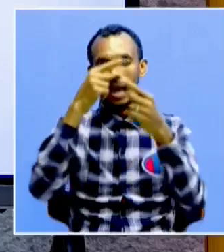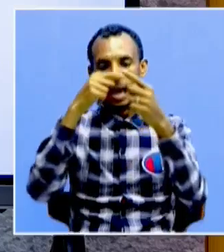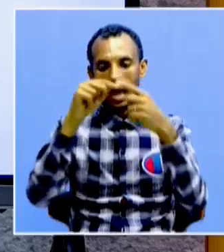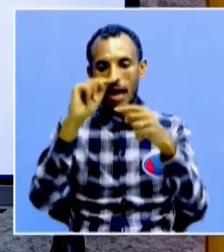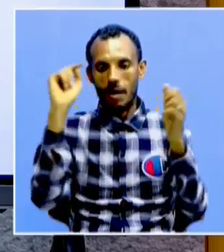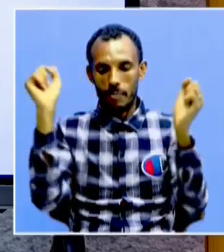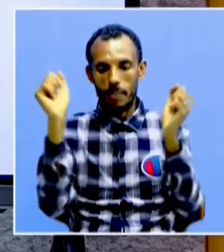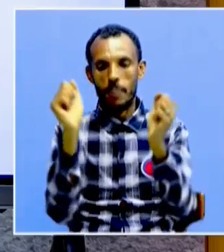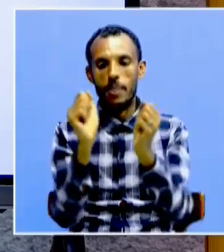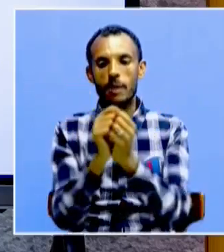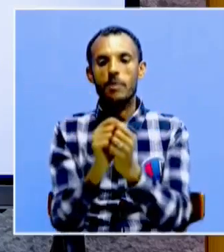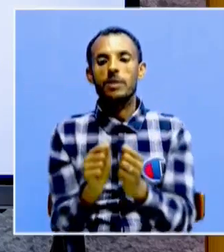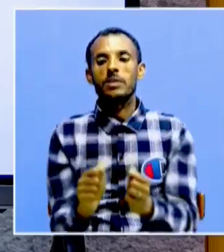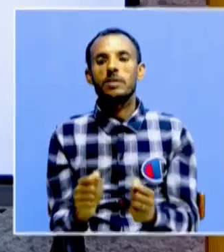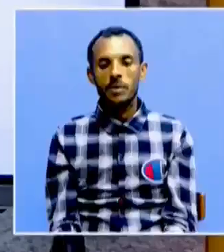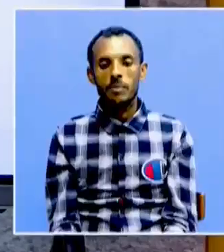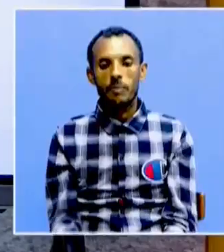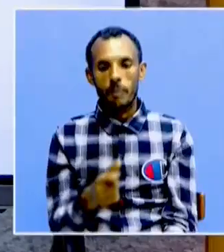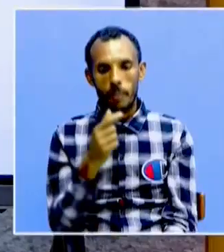with